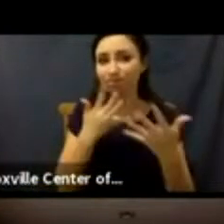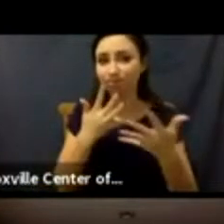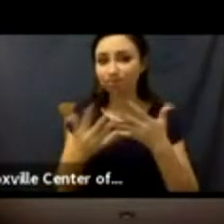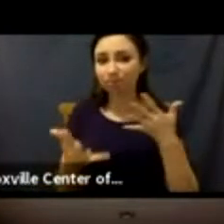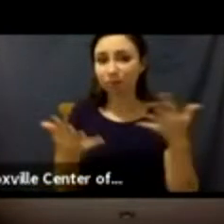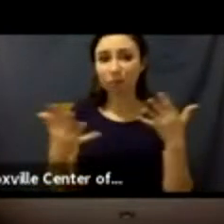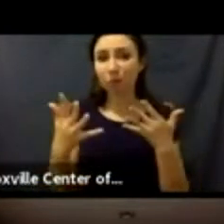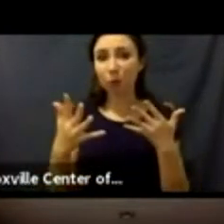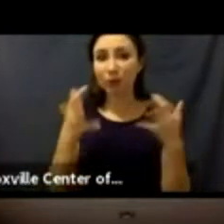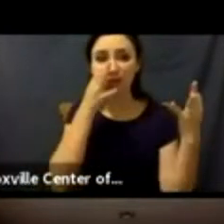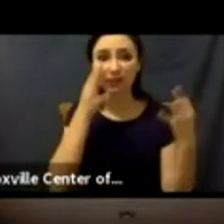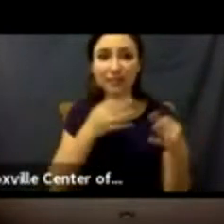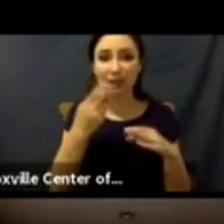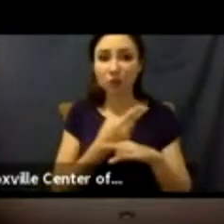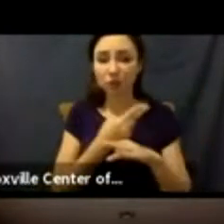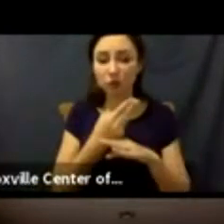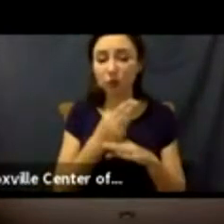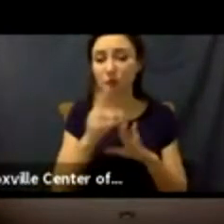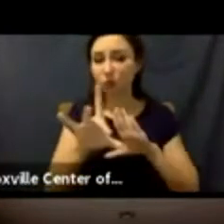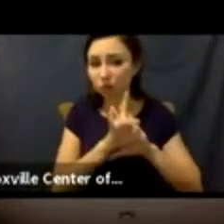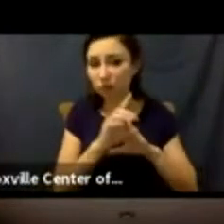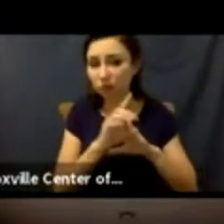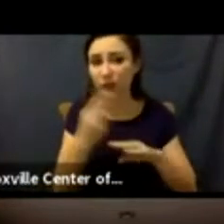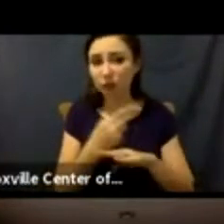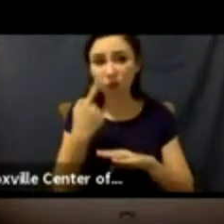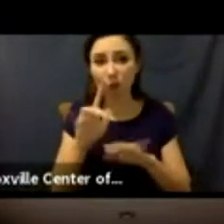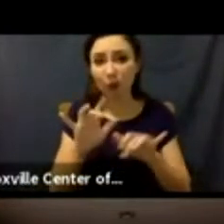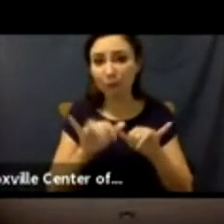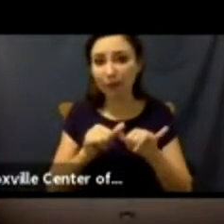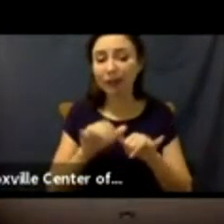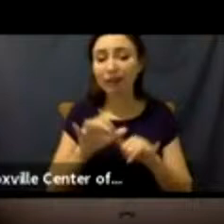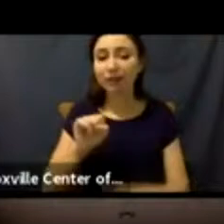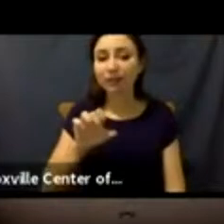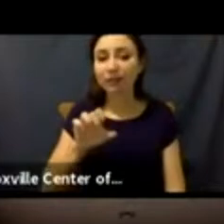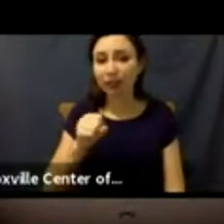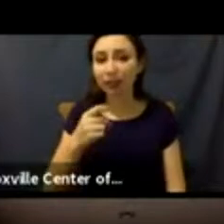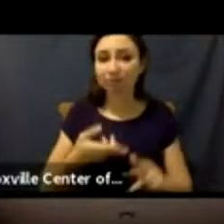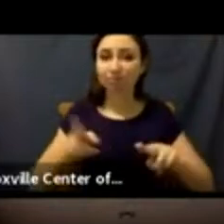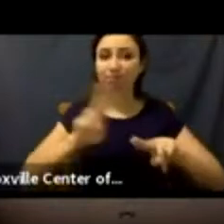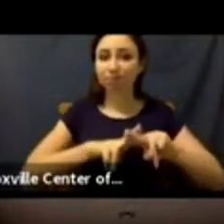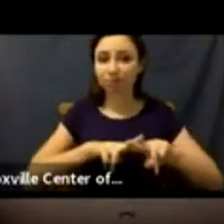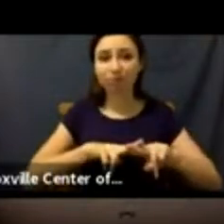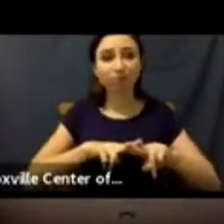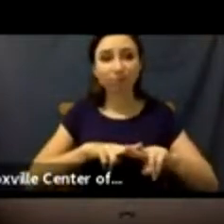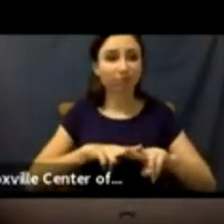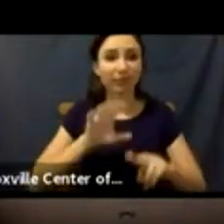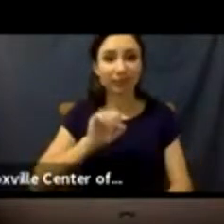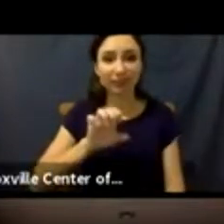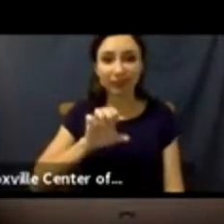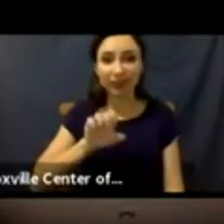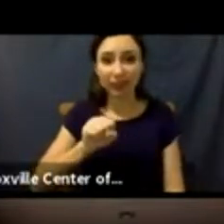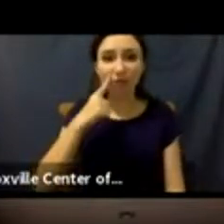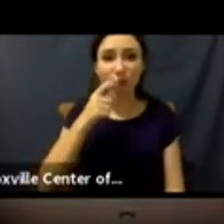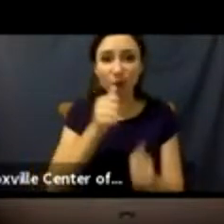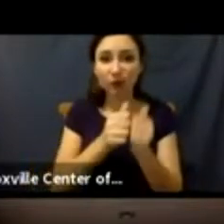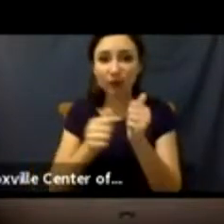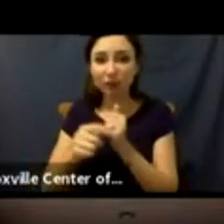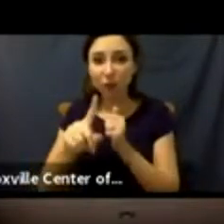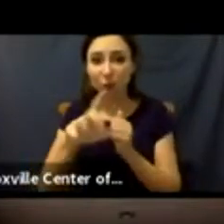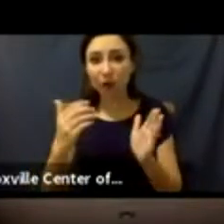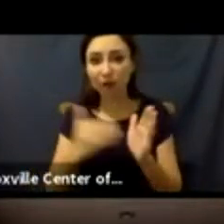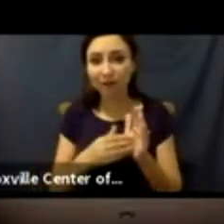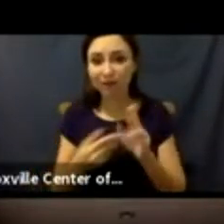metrics, our case counts are higher, our cases per 100,000 are higher, our hospitalizations